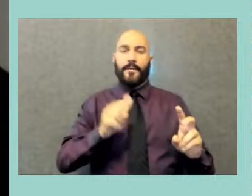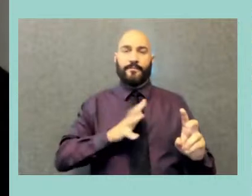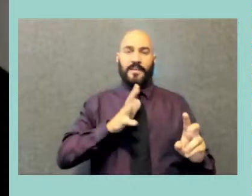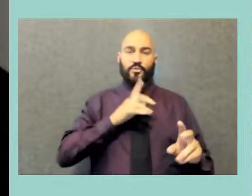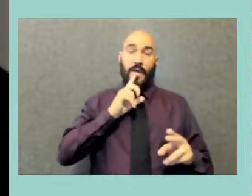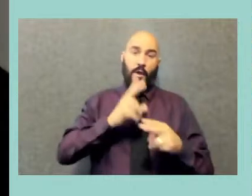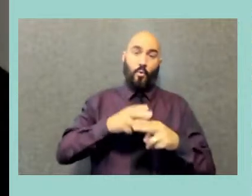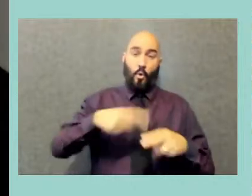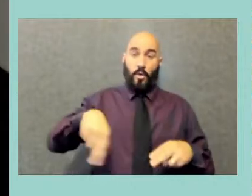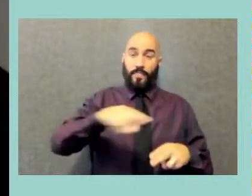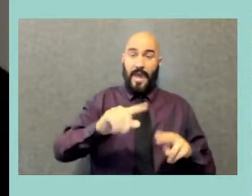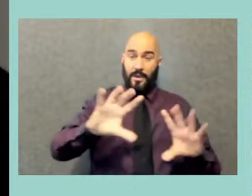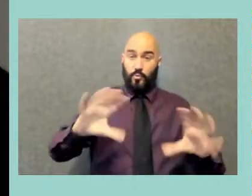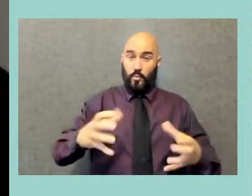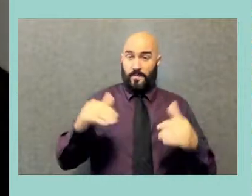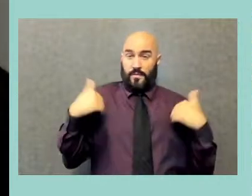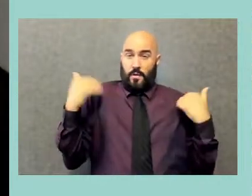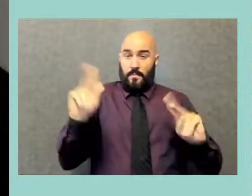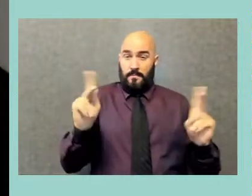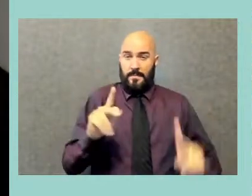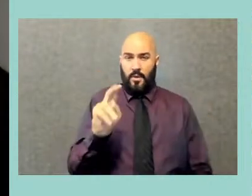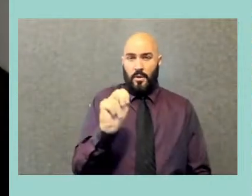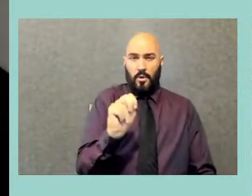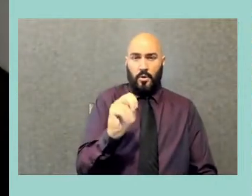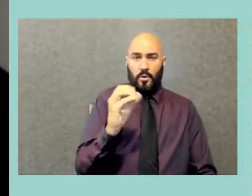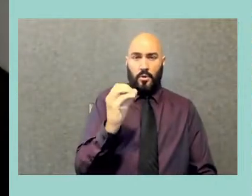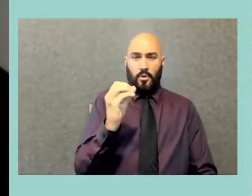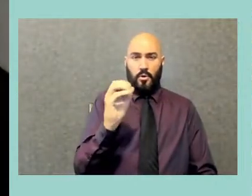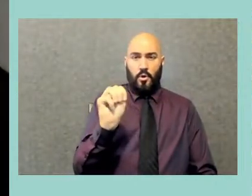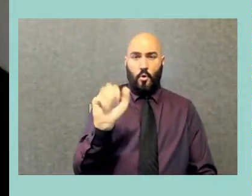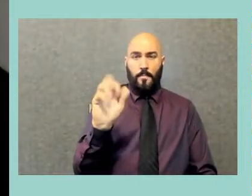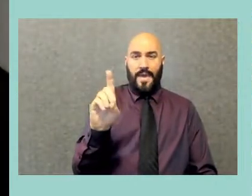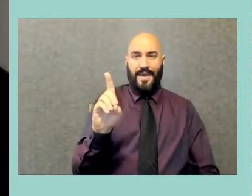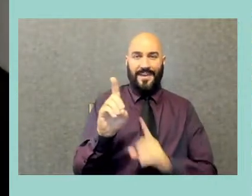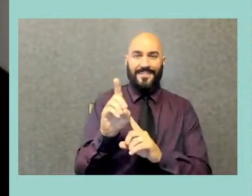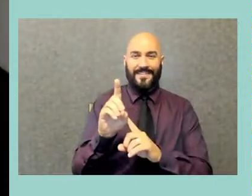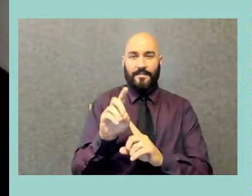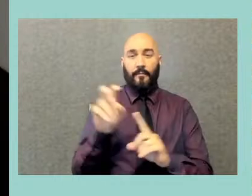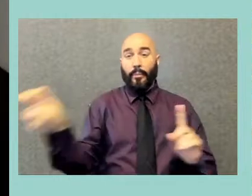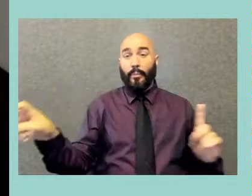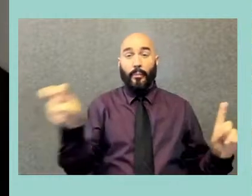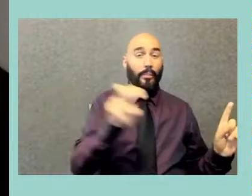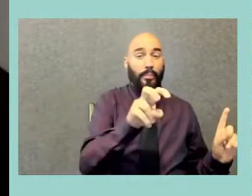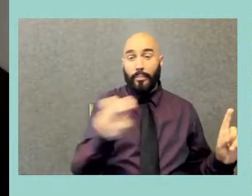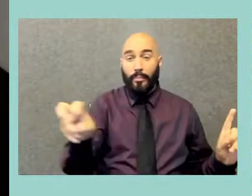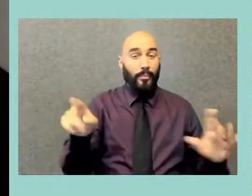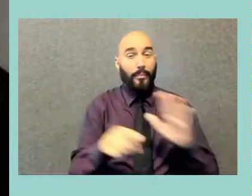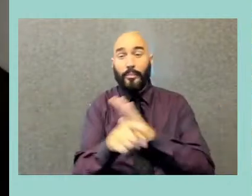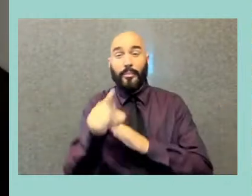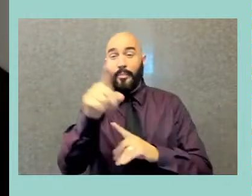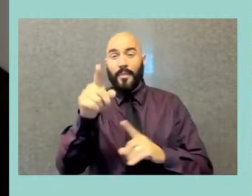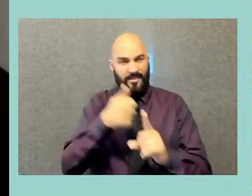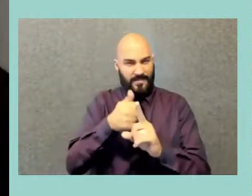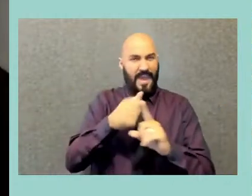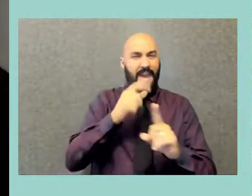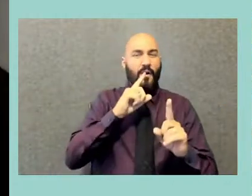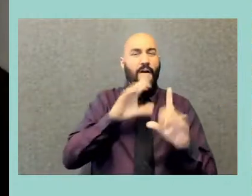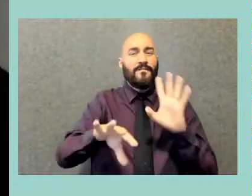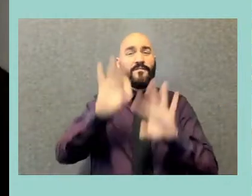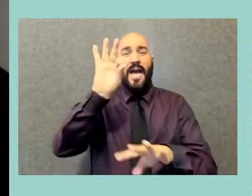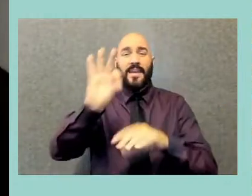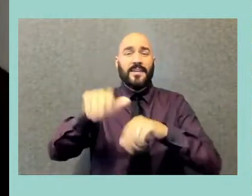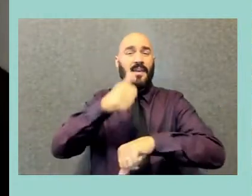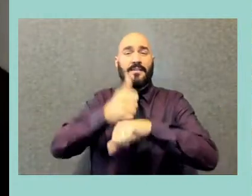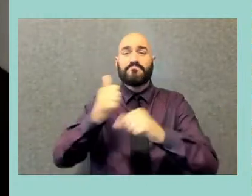the nomad generation. A generation of UUs who are finding and creating new places